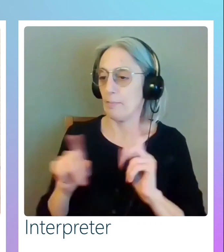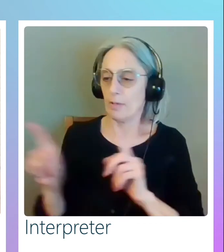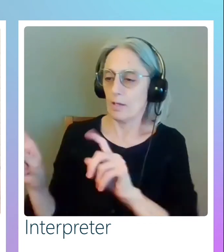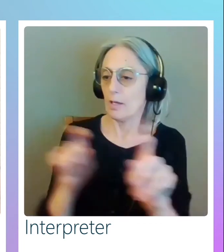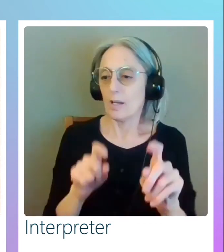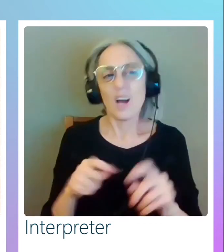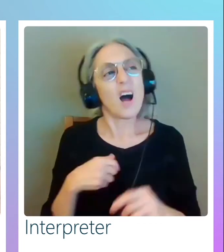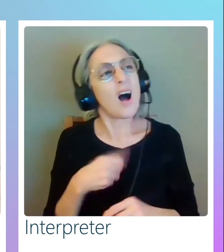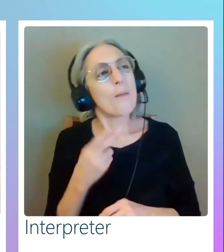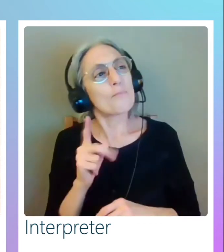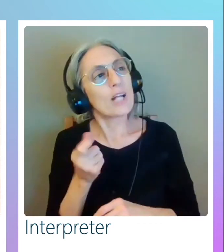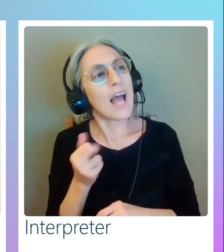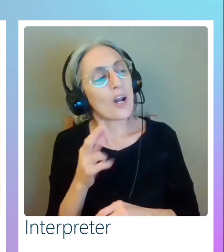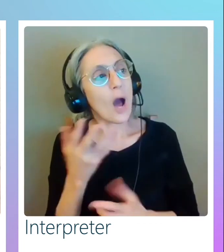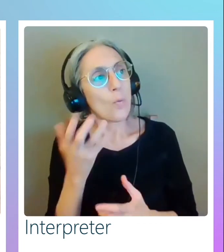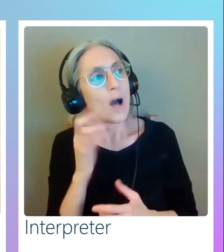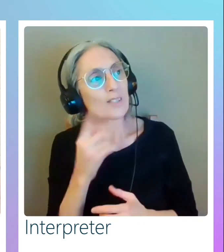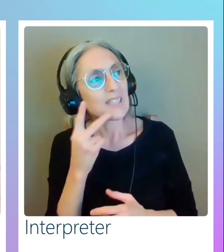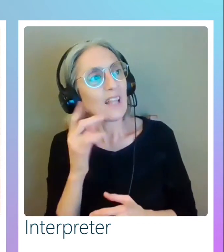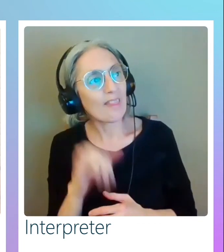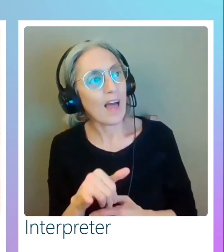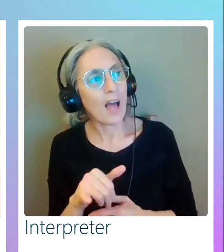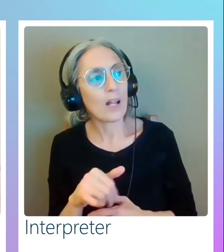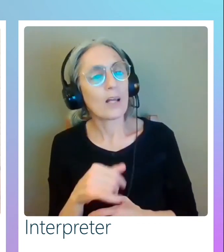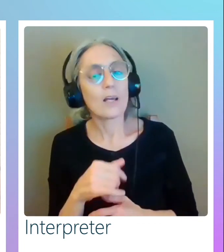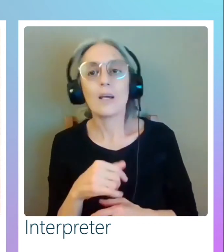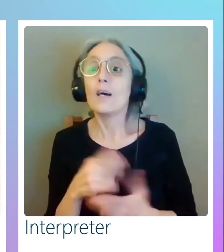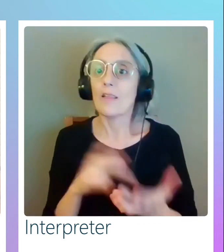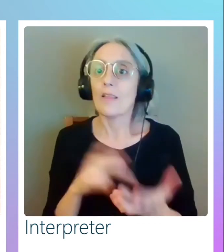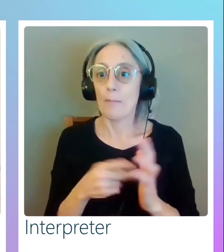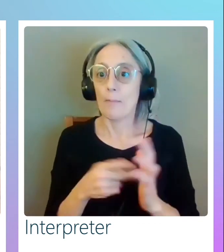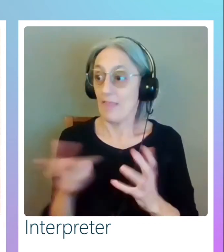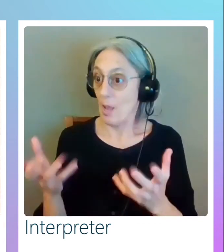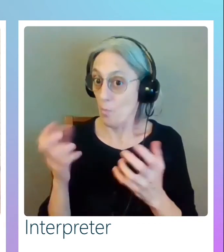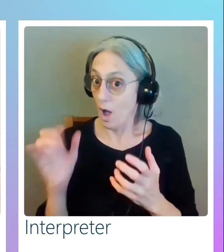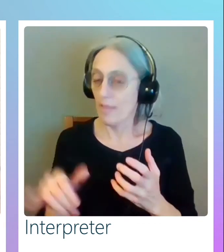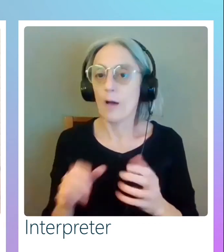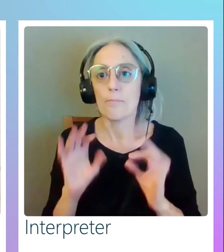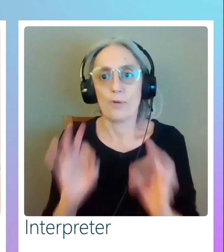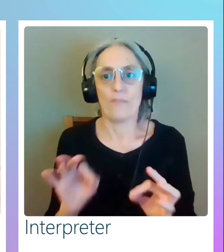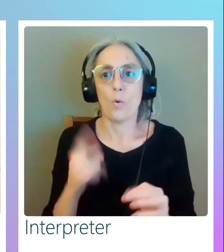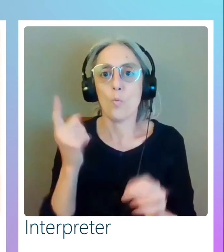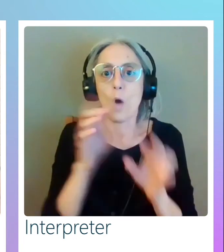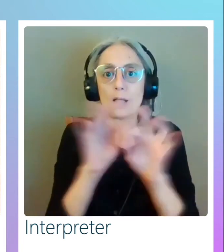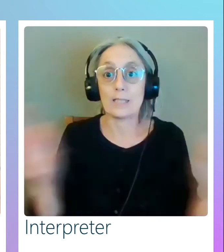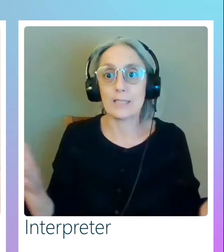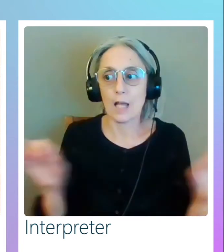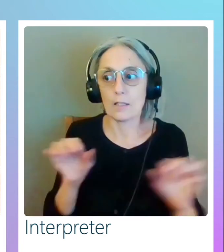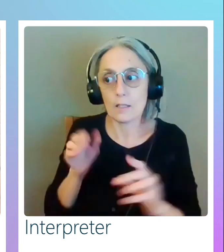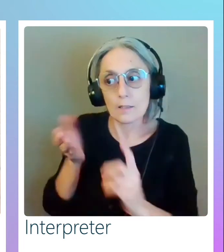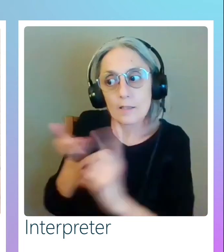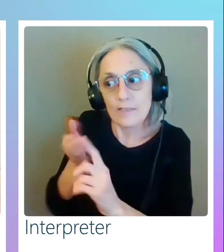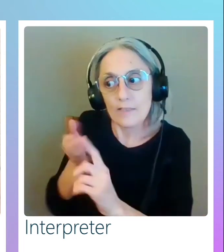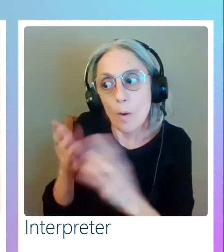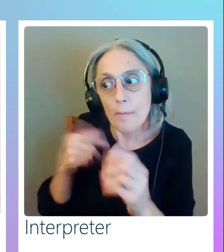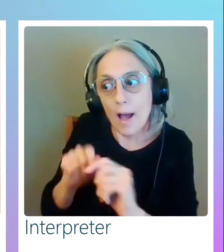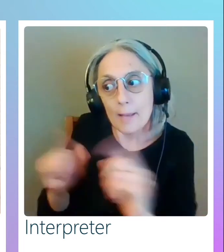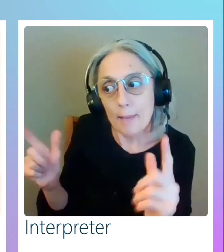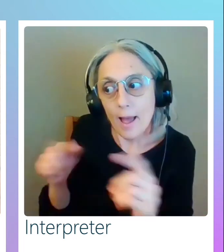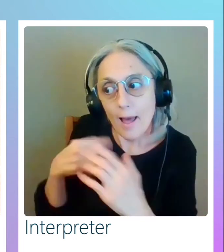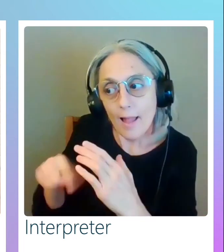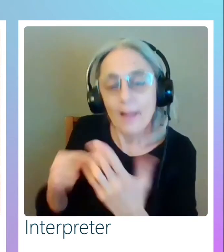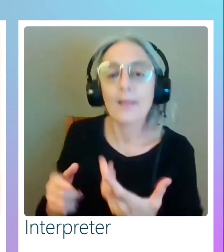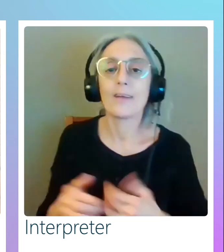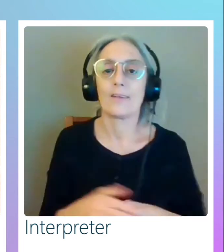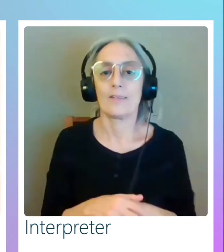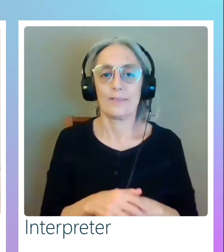pre-header. I want you got one good sentence to tell me why I need to open your email. So yeah, take advantage of